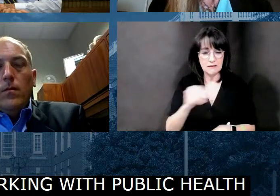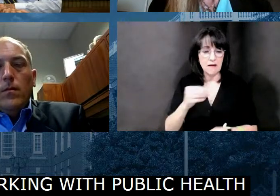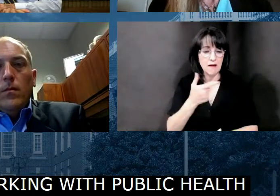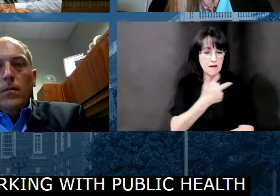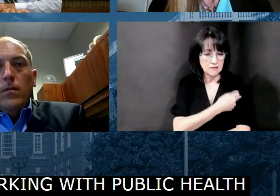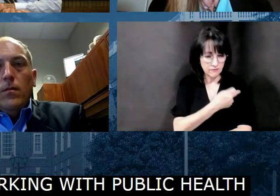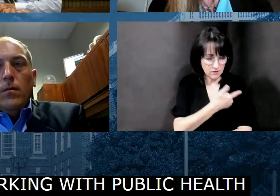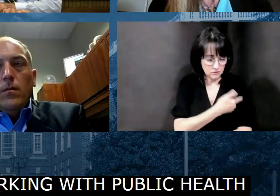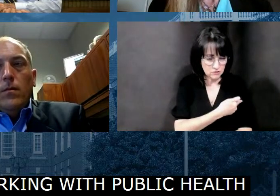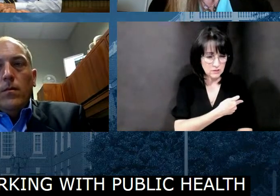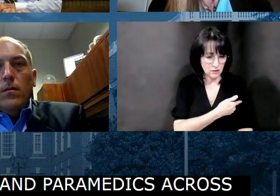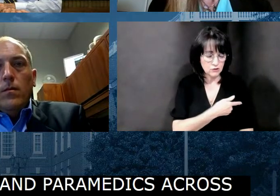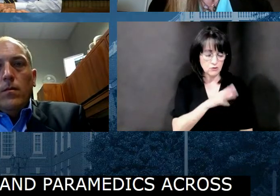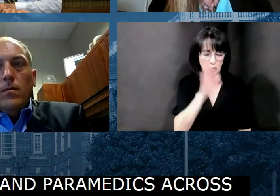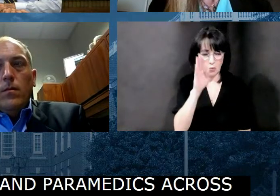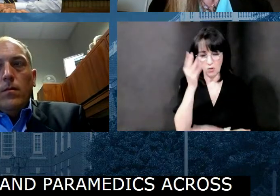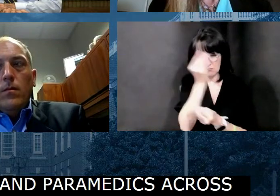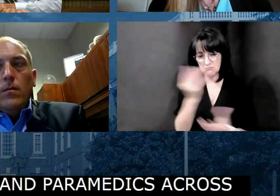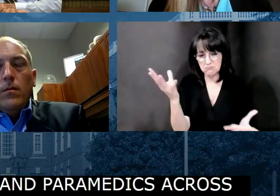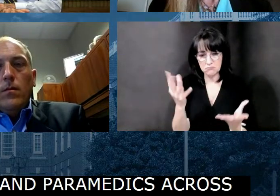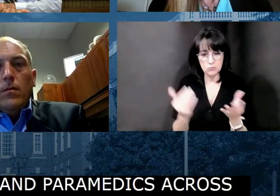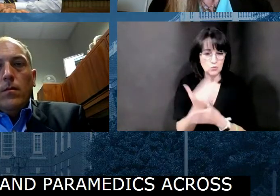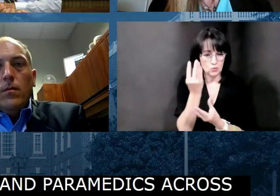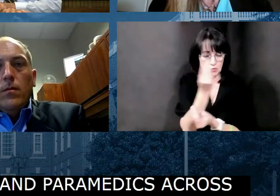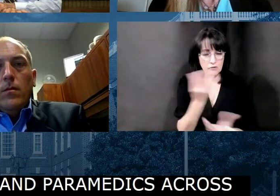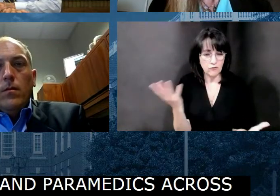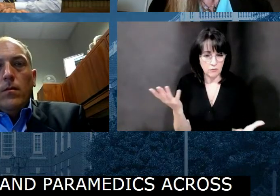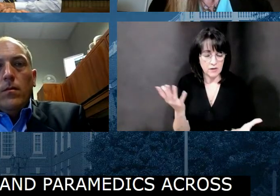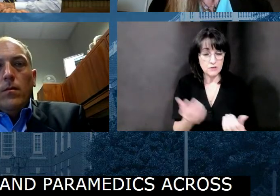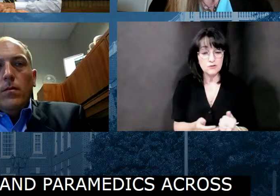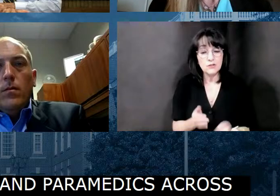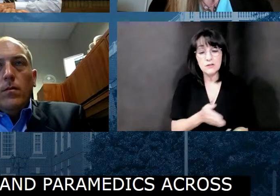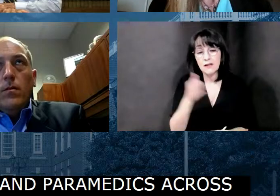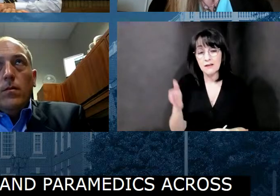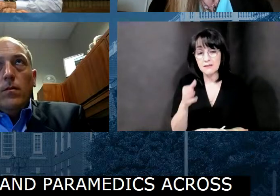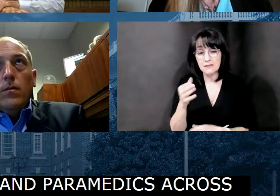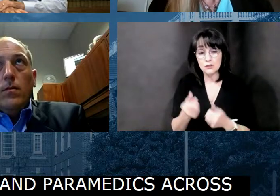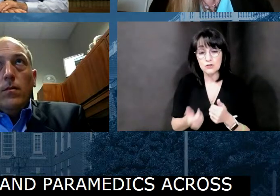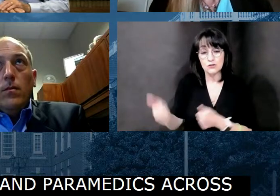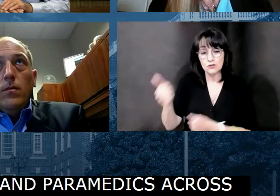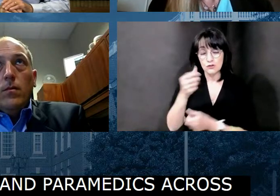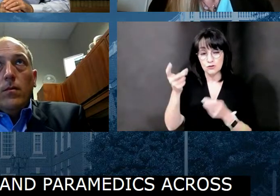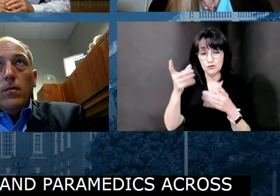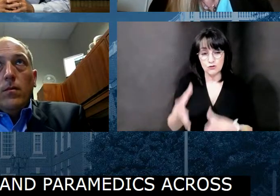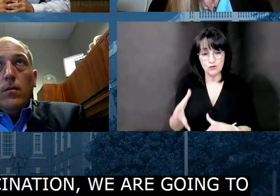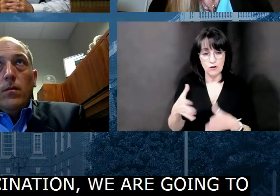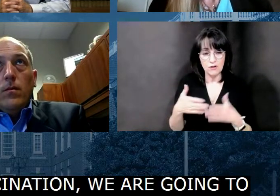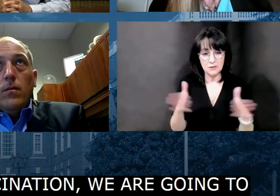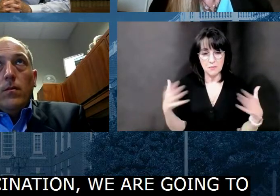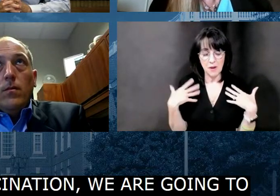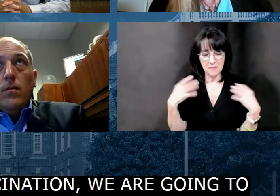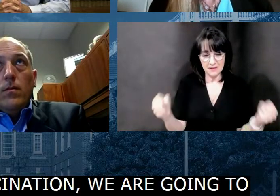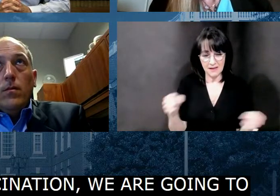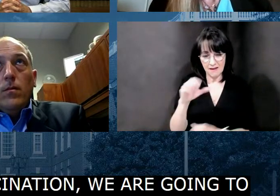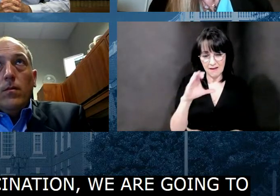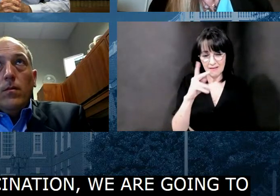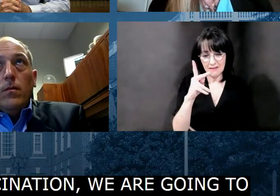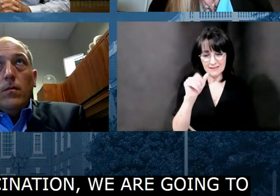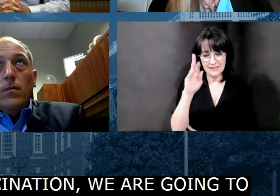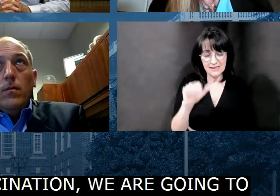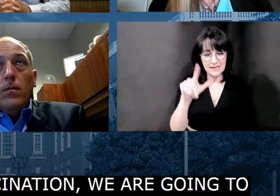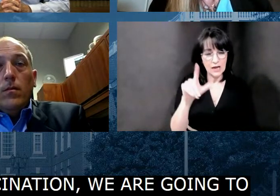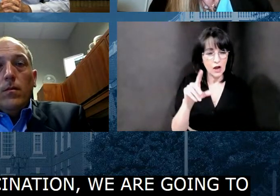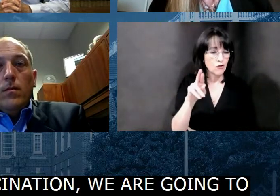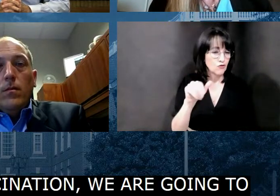And of course, the Director of our Division of Public Health, Dr. Carol Rattay, and her team at Public Health. Pam, our